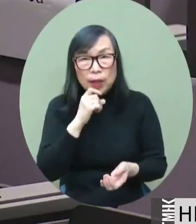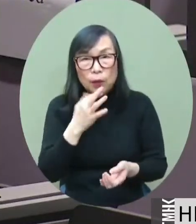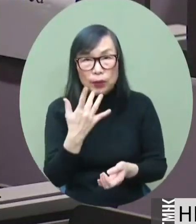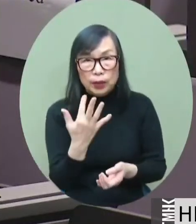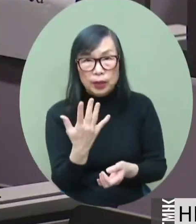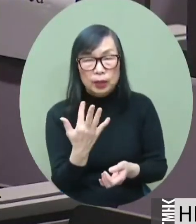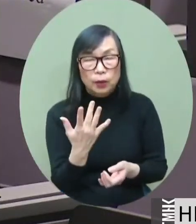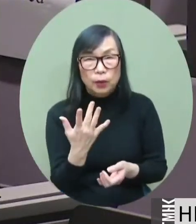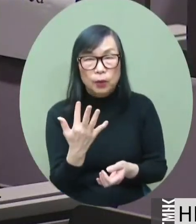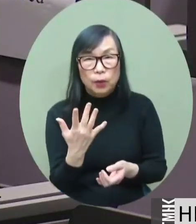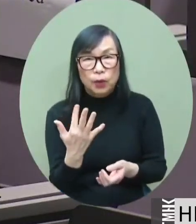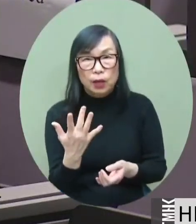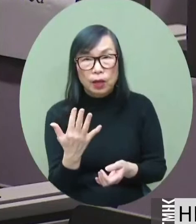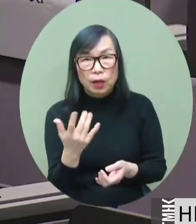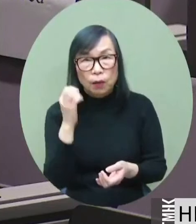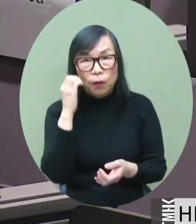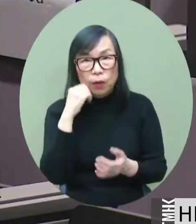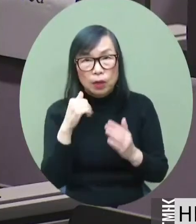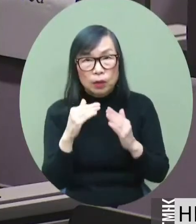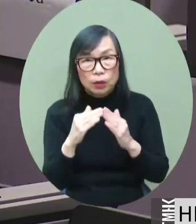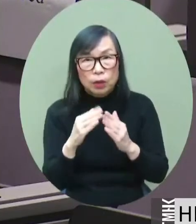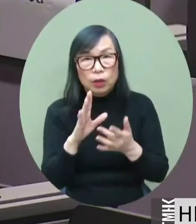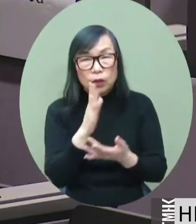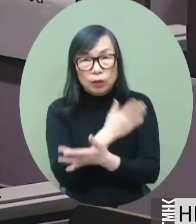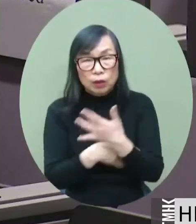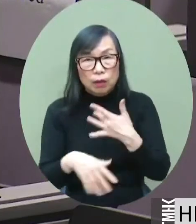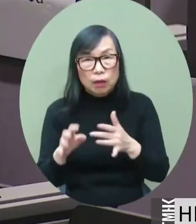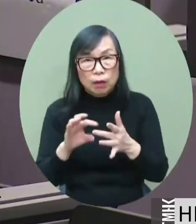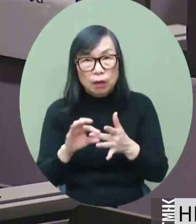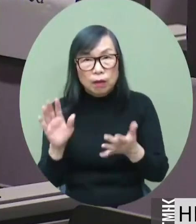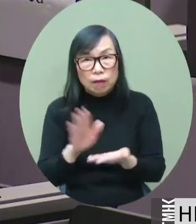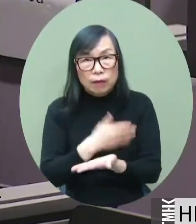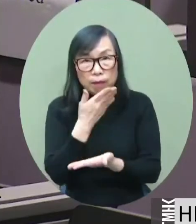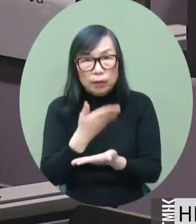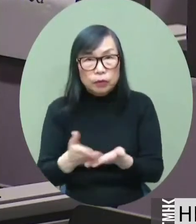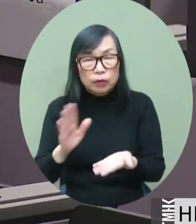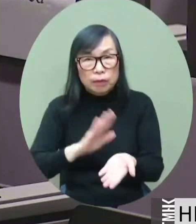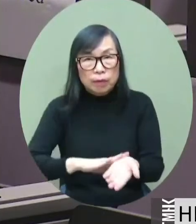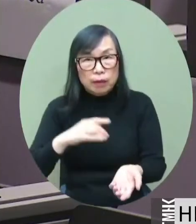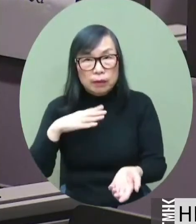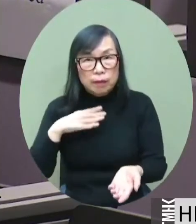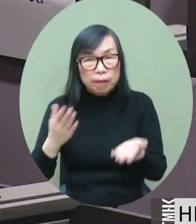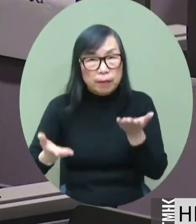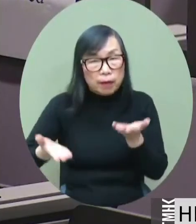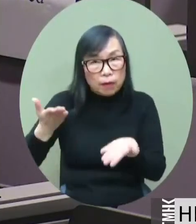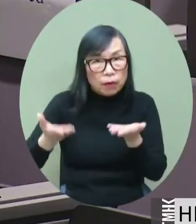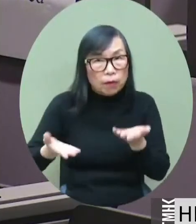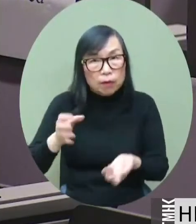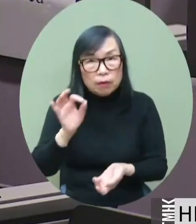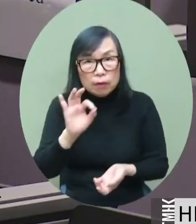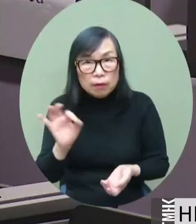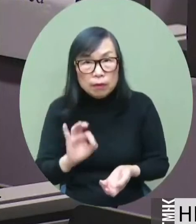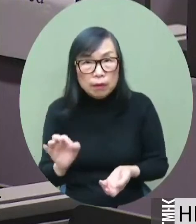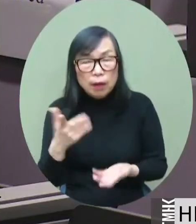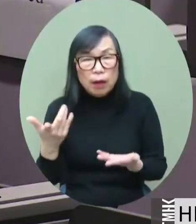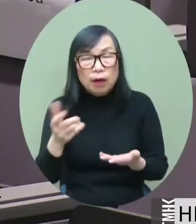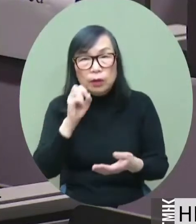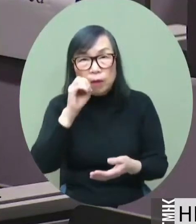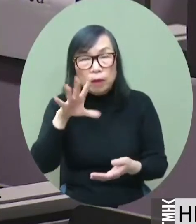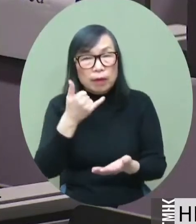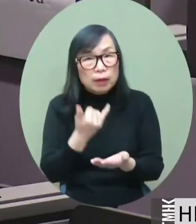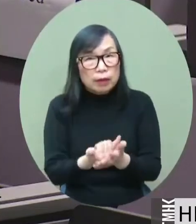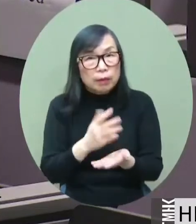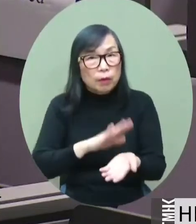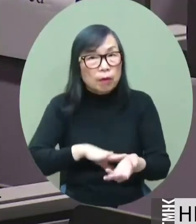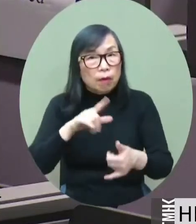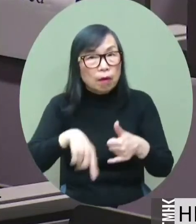wave, the number of LCHEs and LCHDs that have cases respectively, and also